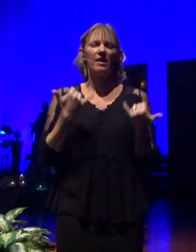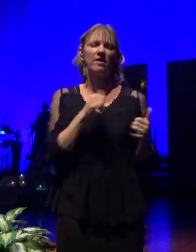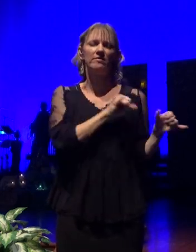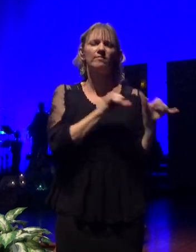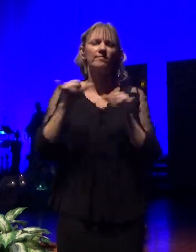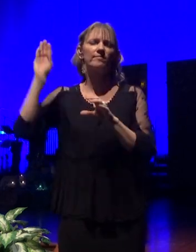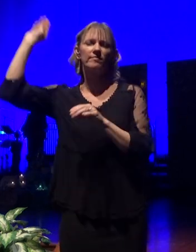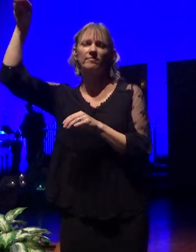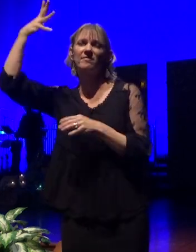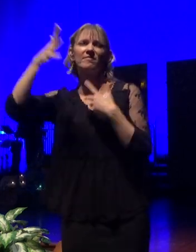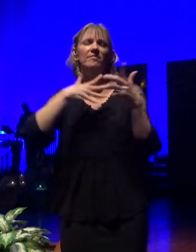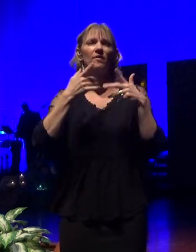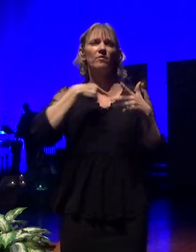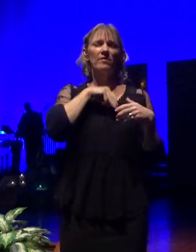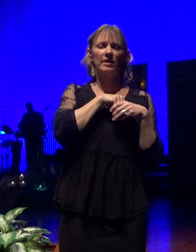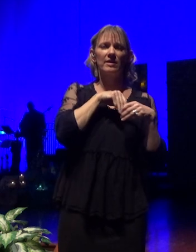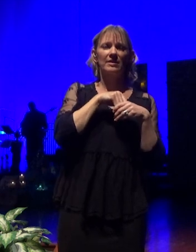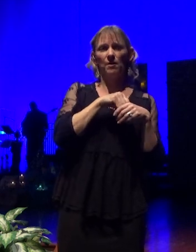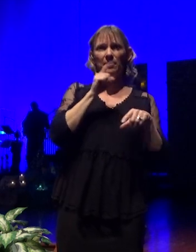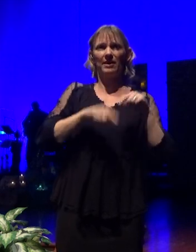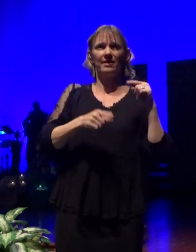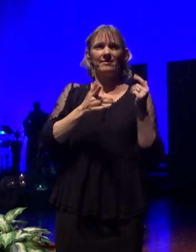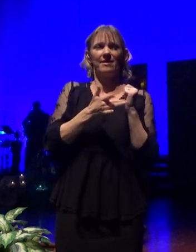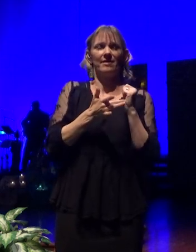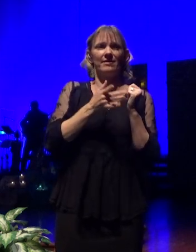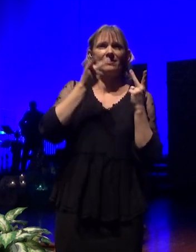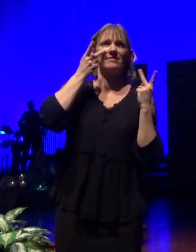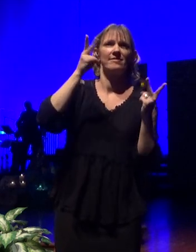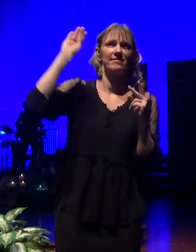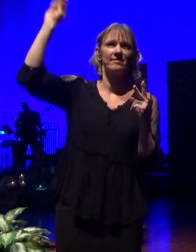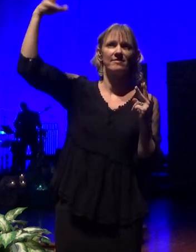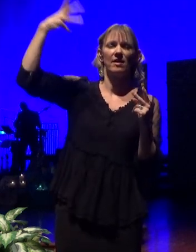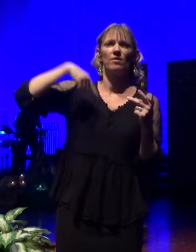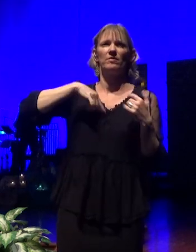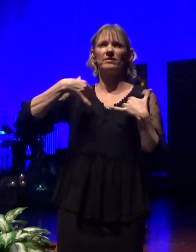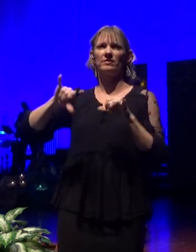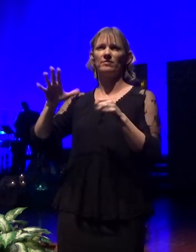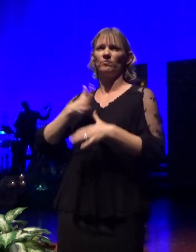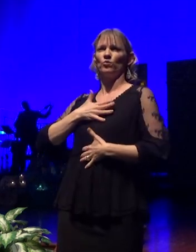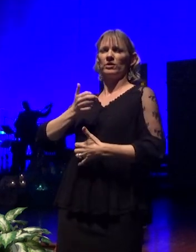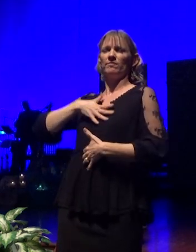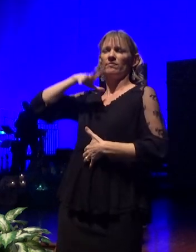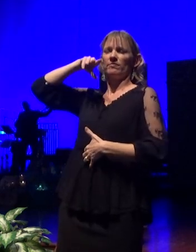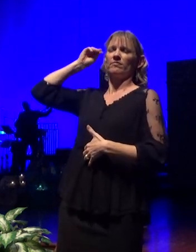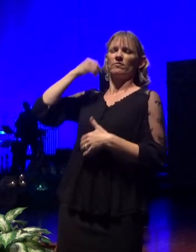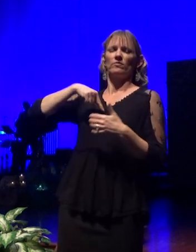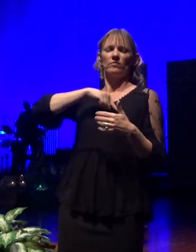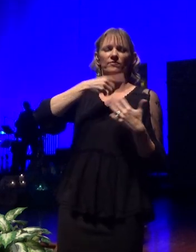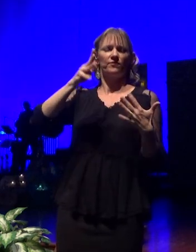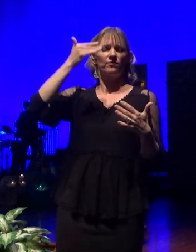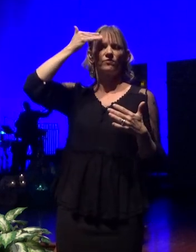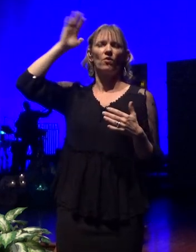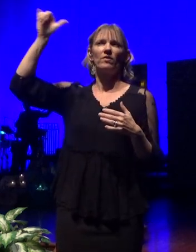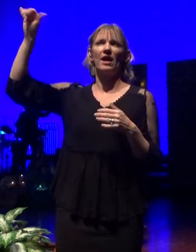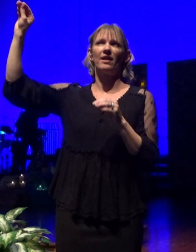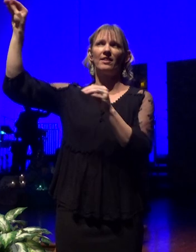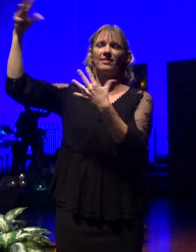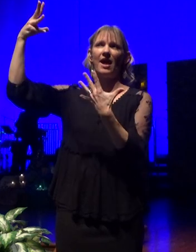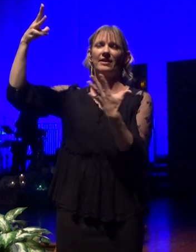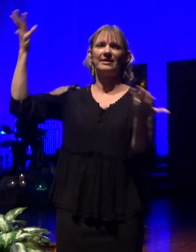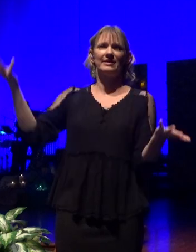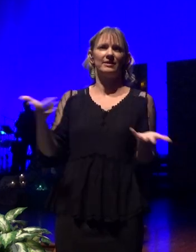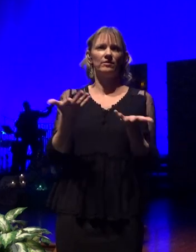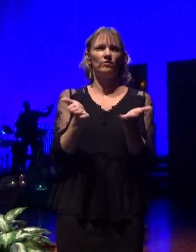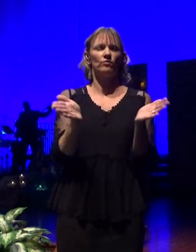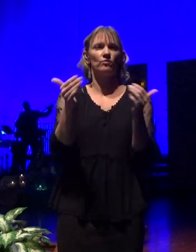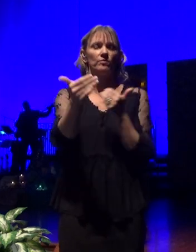we're indoors and we can't technically see that sun shining, but we know that that light is here in this room, and we breathe it in. And